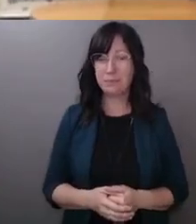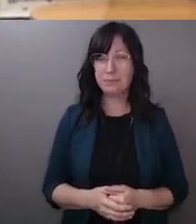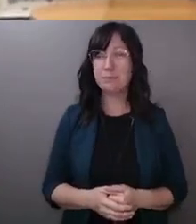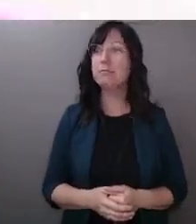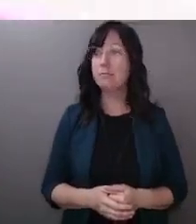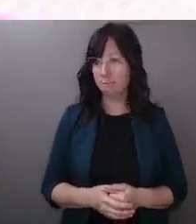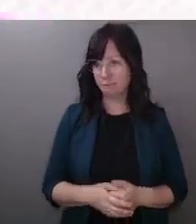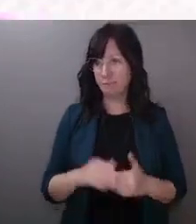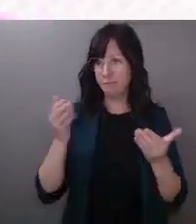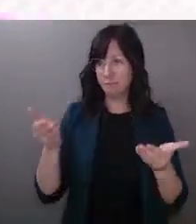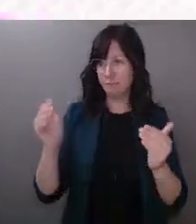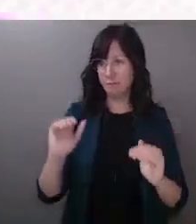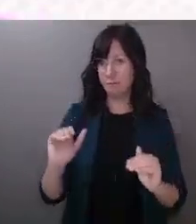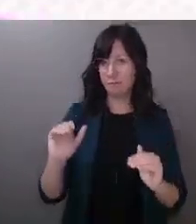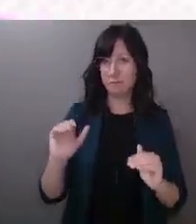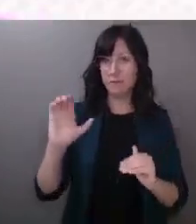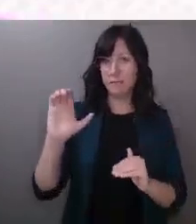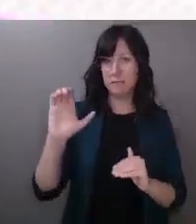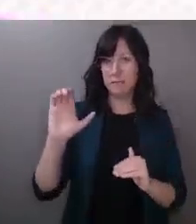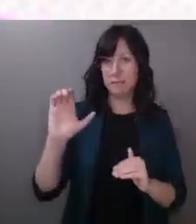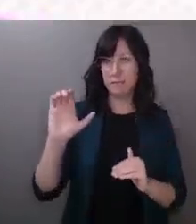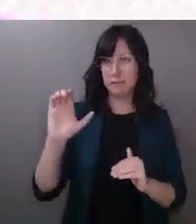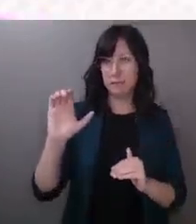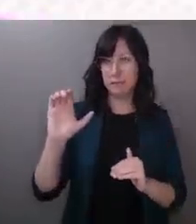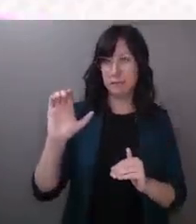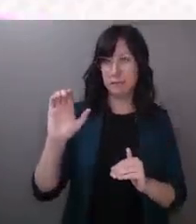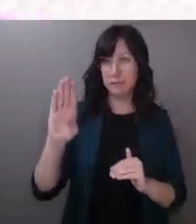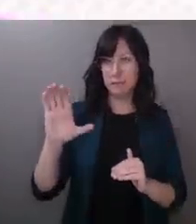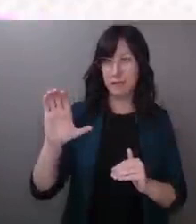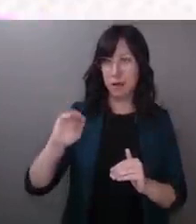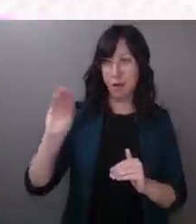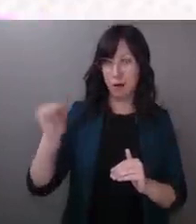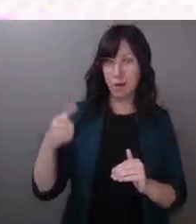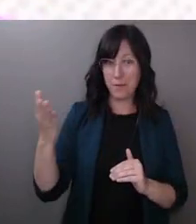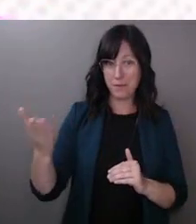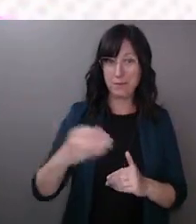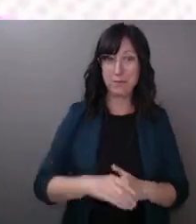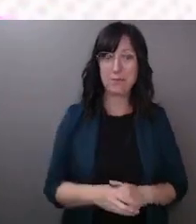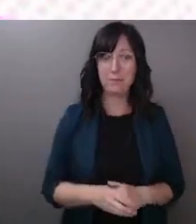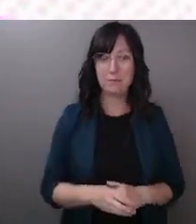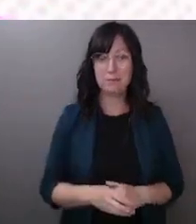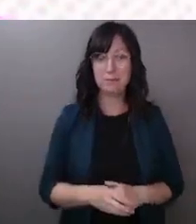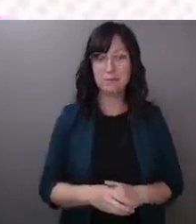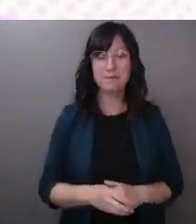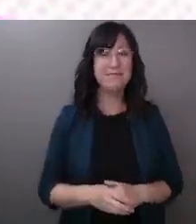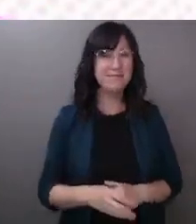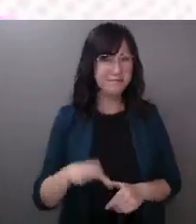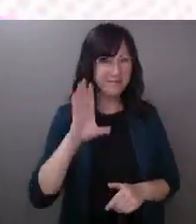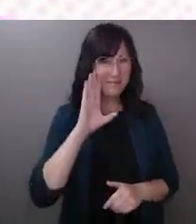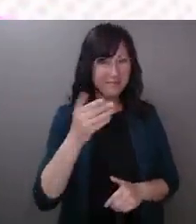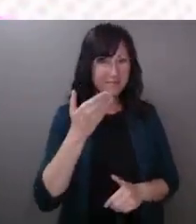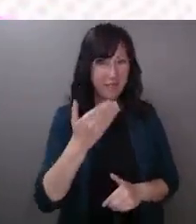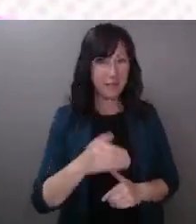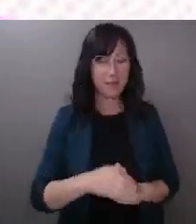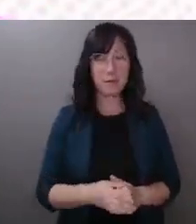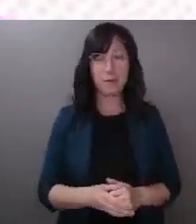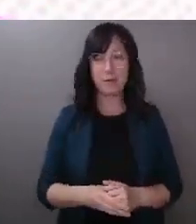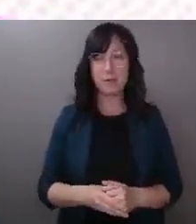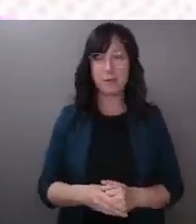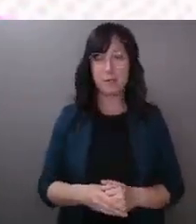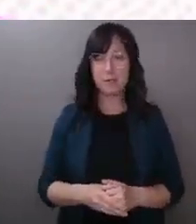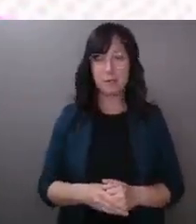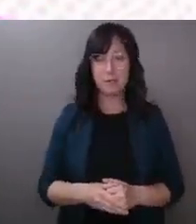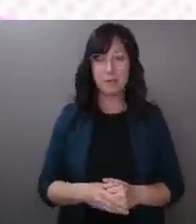Next, we'll go to Avantika Anand from CBC Ottawa. Thank you.